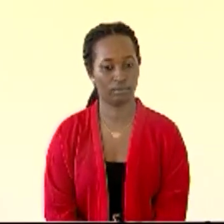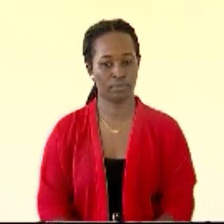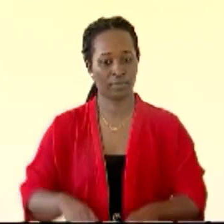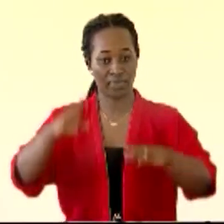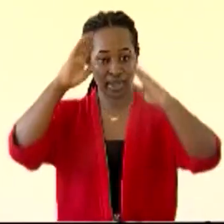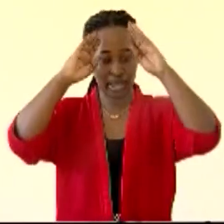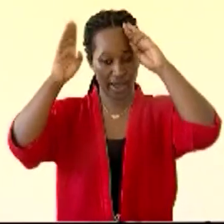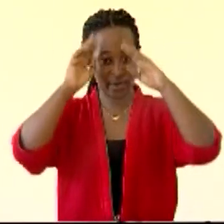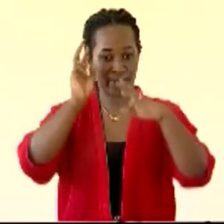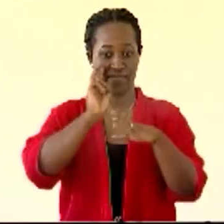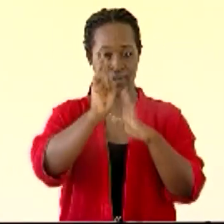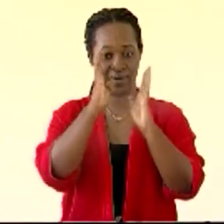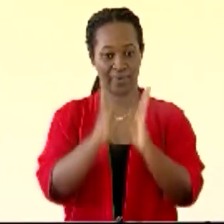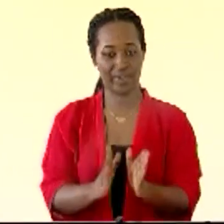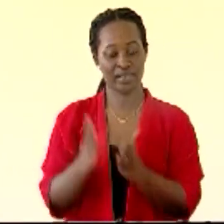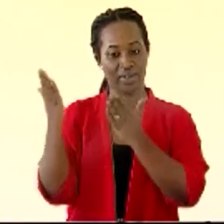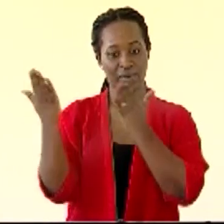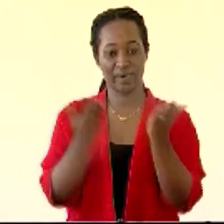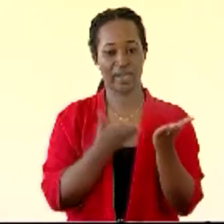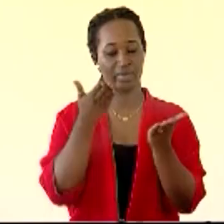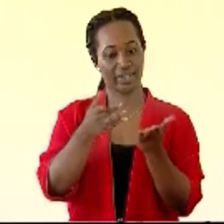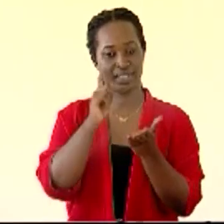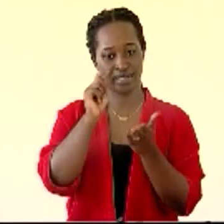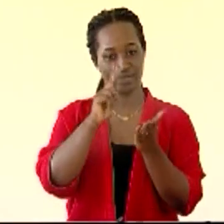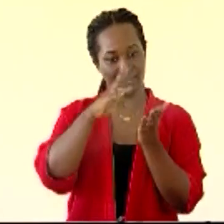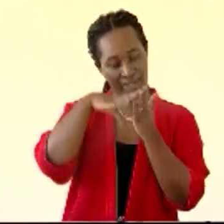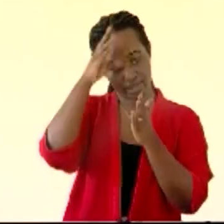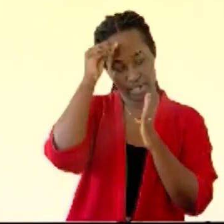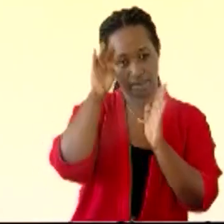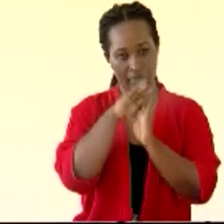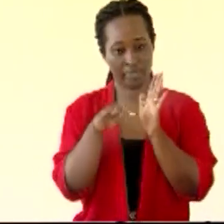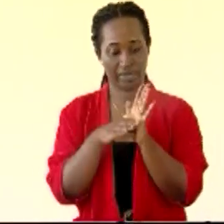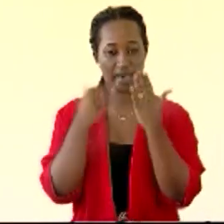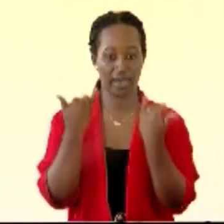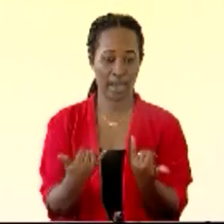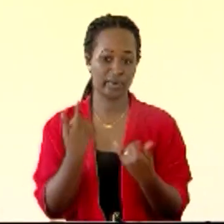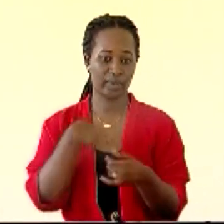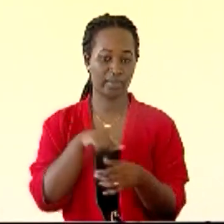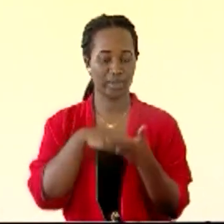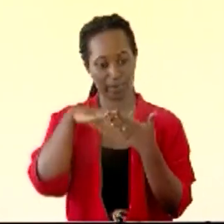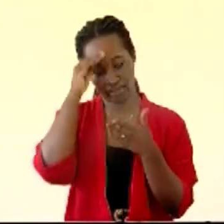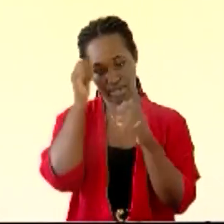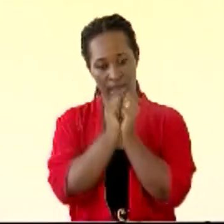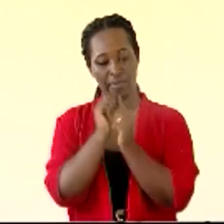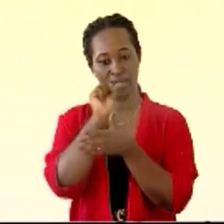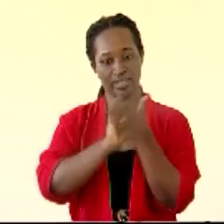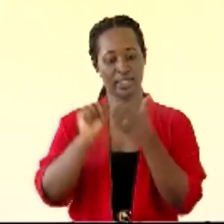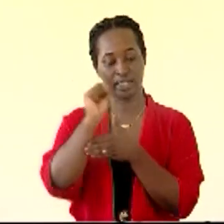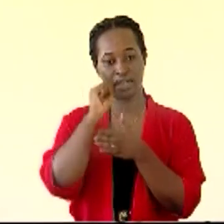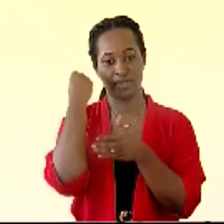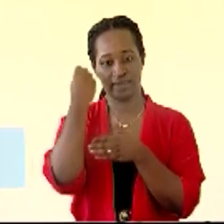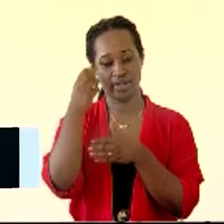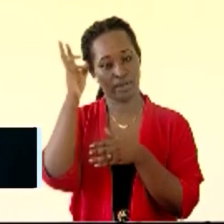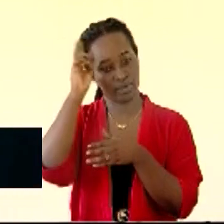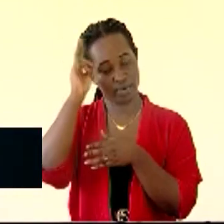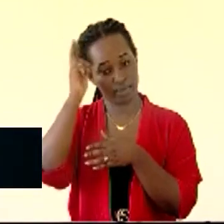Hello viewers, welcome to the TV learning series, and here we are again for the Senior 5s. Remember, the unit is still